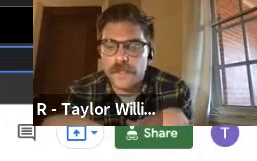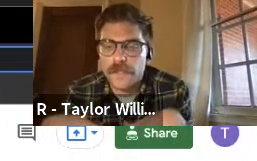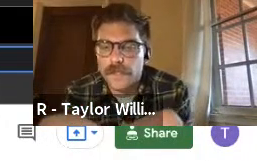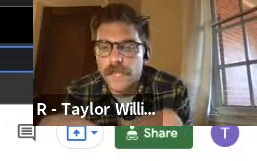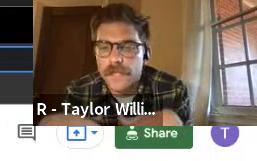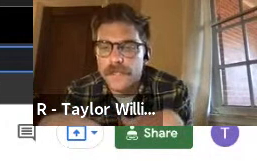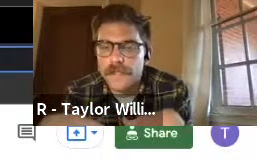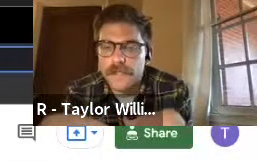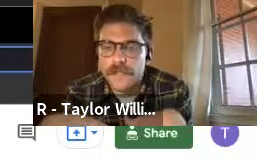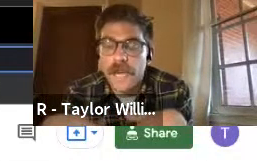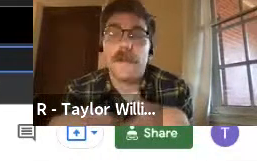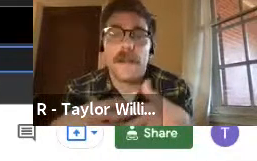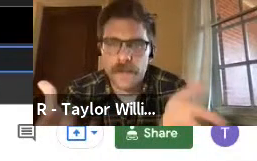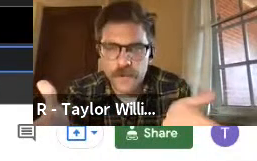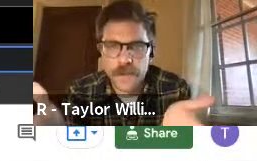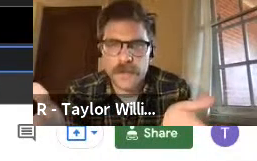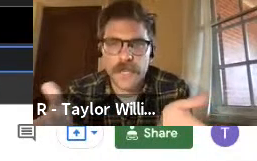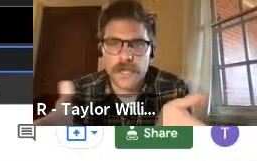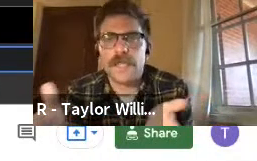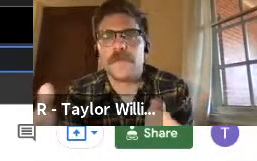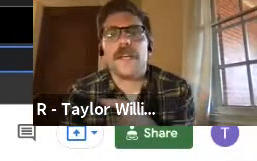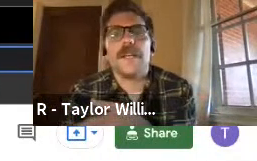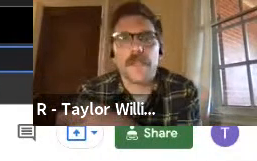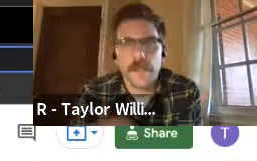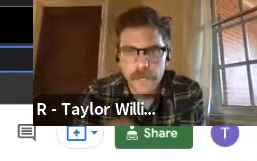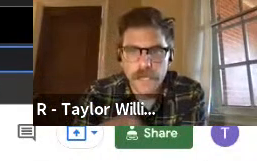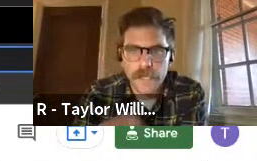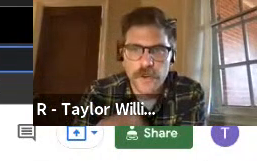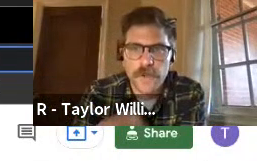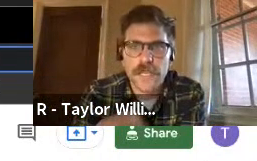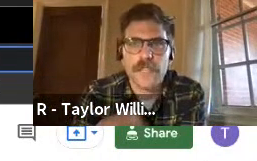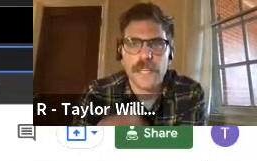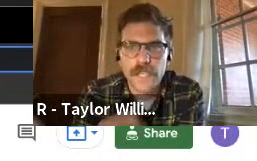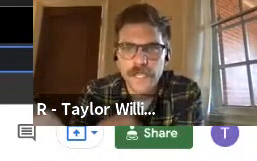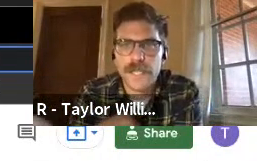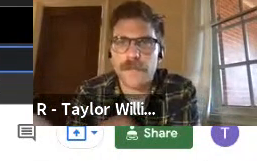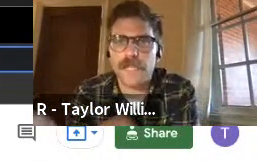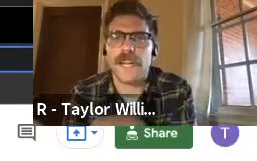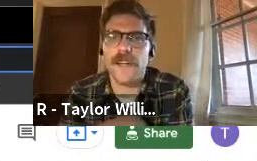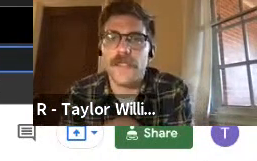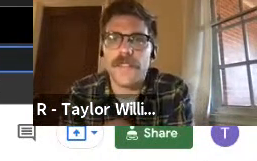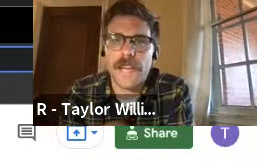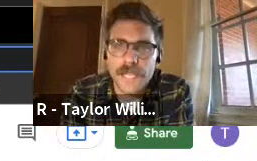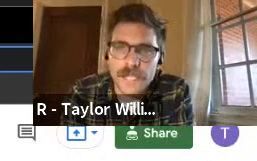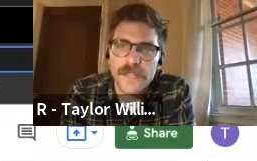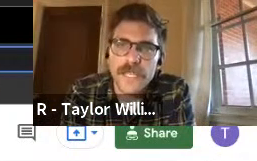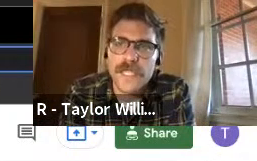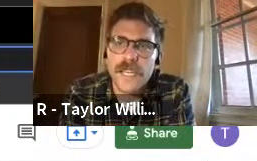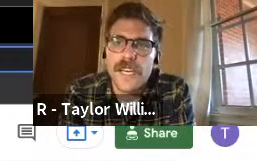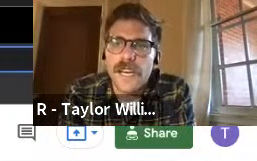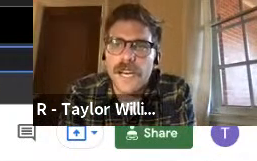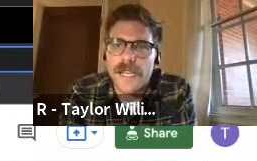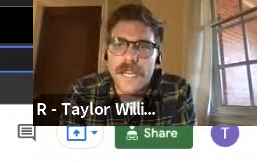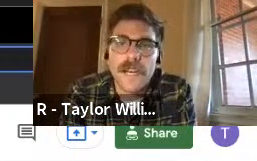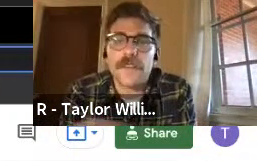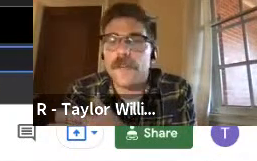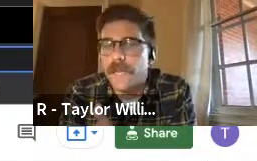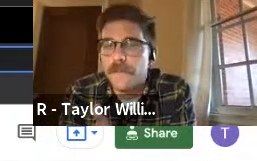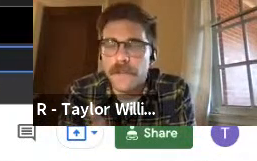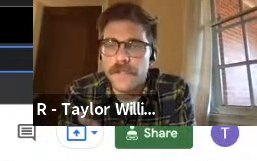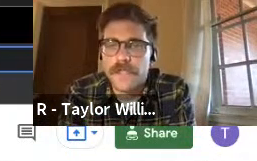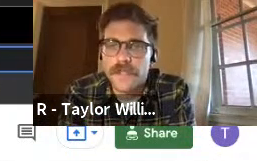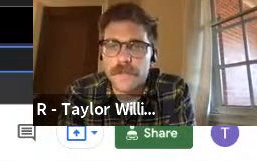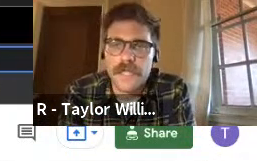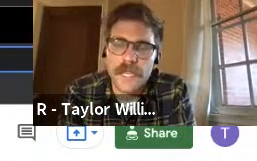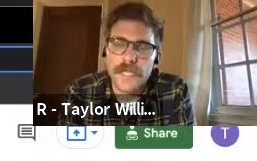make sure, I contributed like this template, Little Manila contributed the agenda template, and I know that the Air District and other